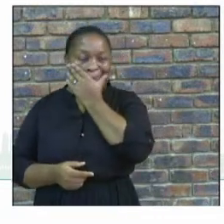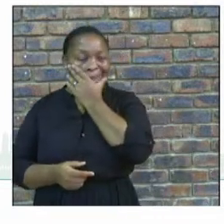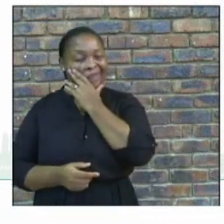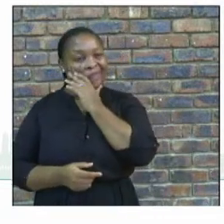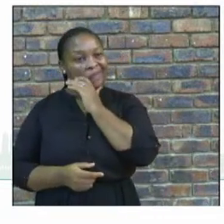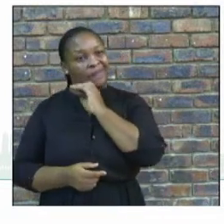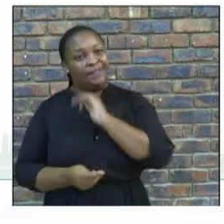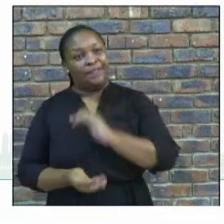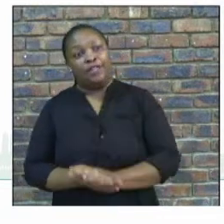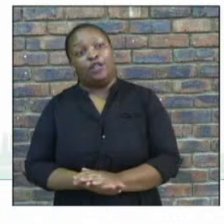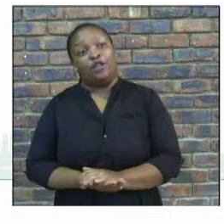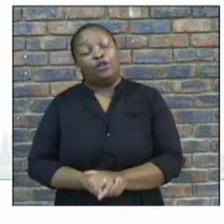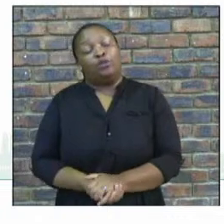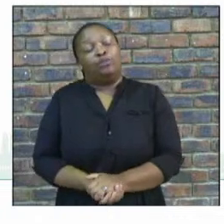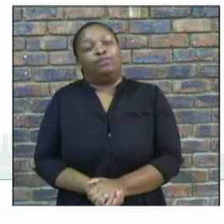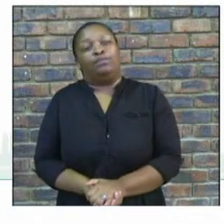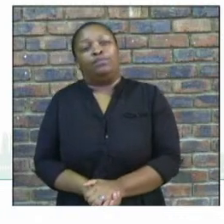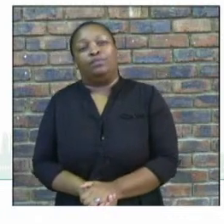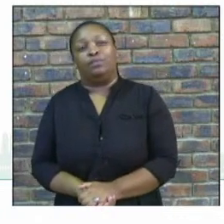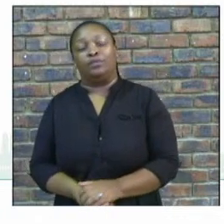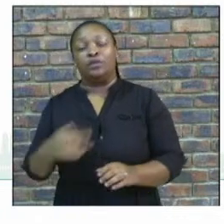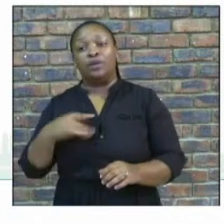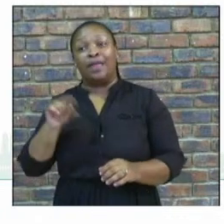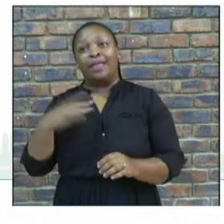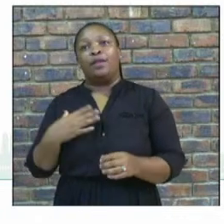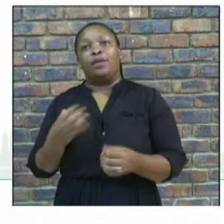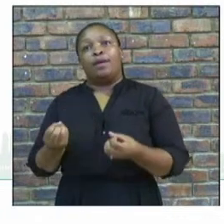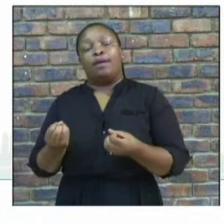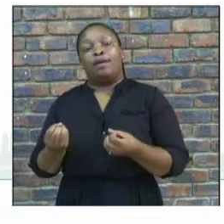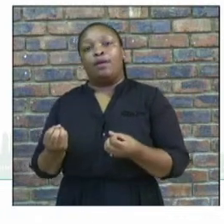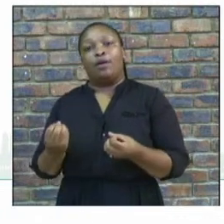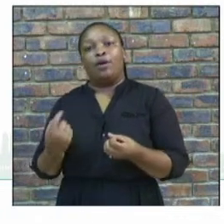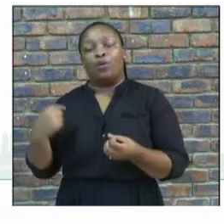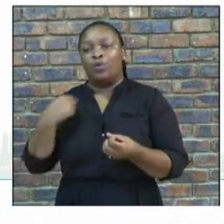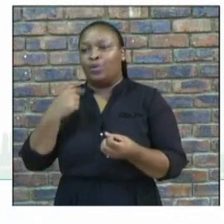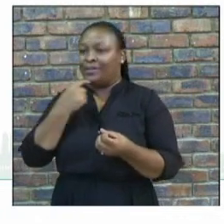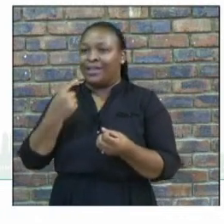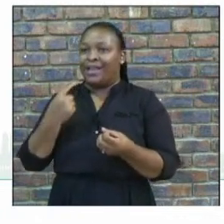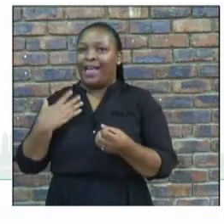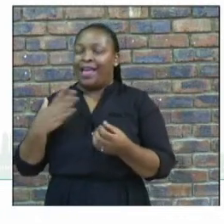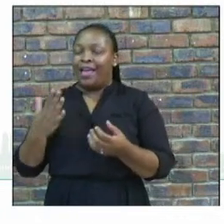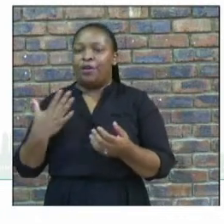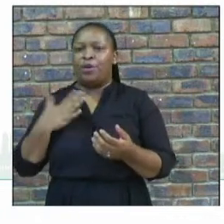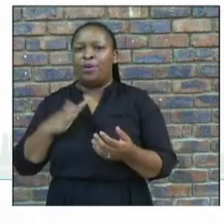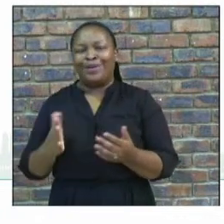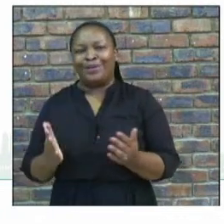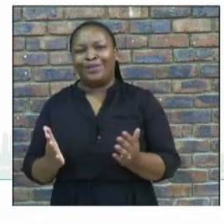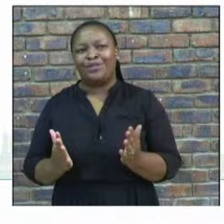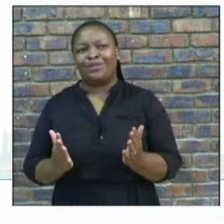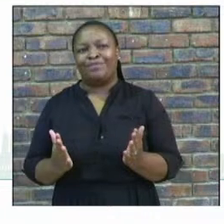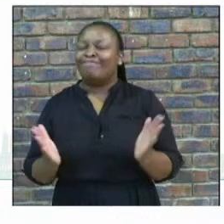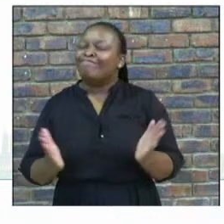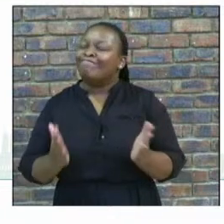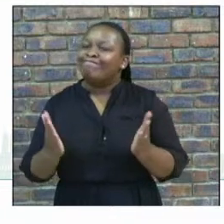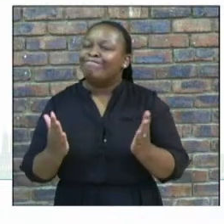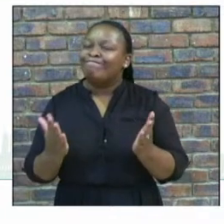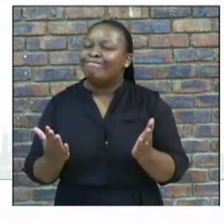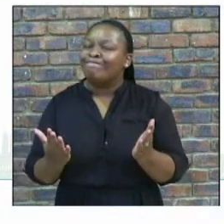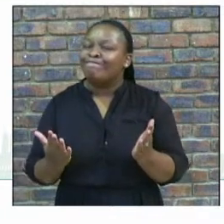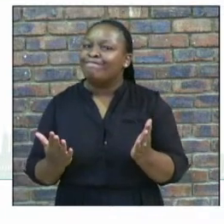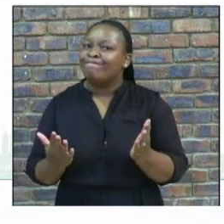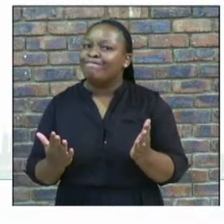the duration of the petroleum right. So we don't want to punish petroleum right holders